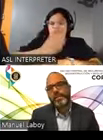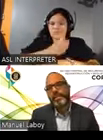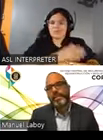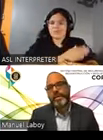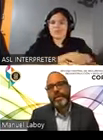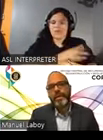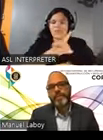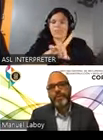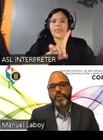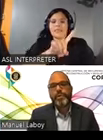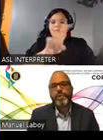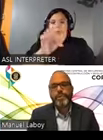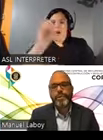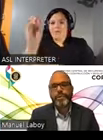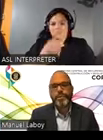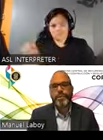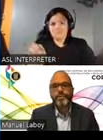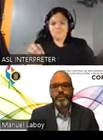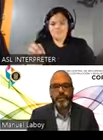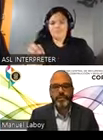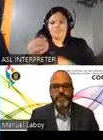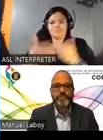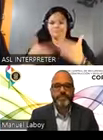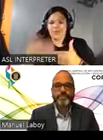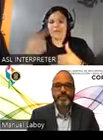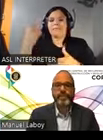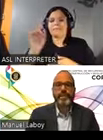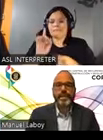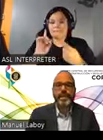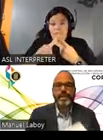100% renewable generation in Puerto Rico by 2050.